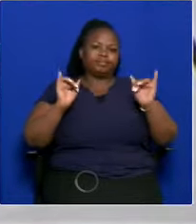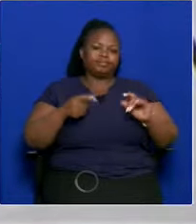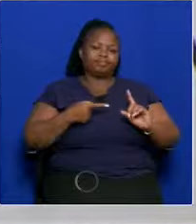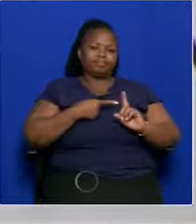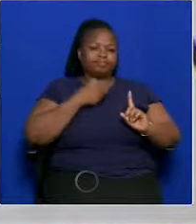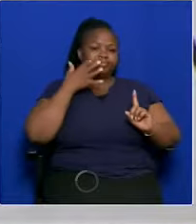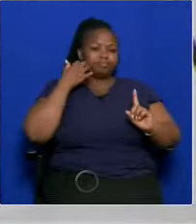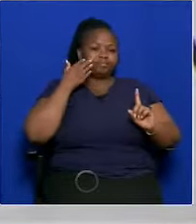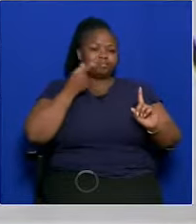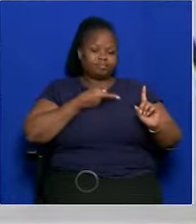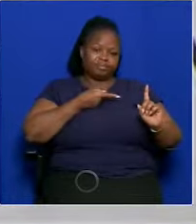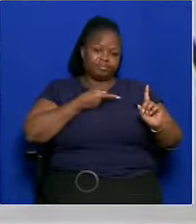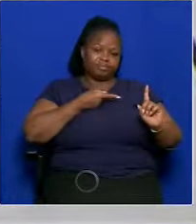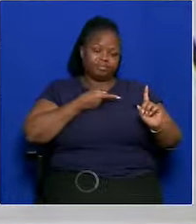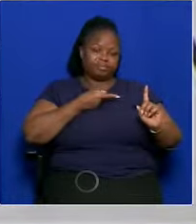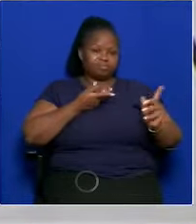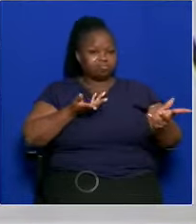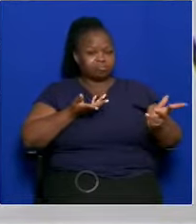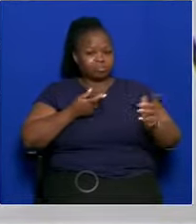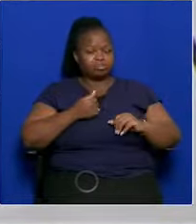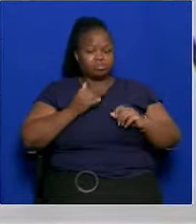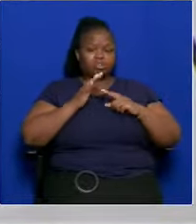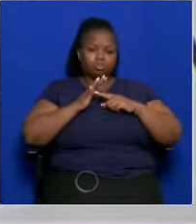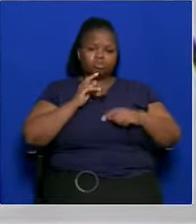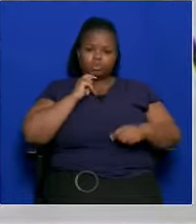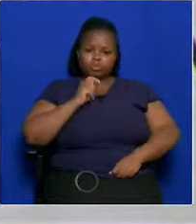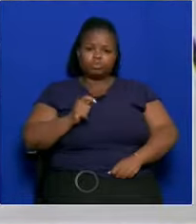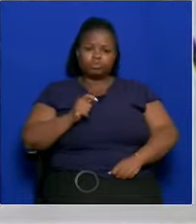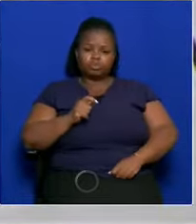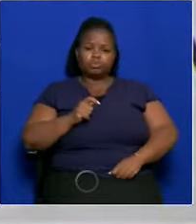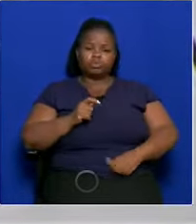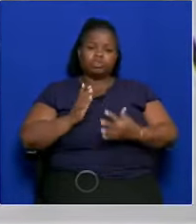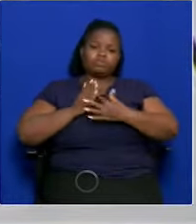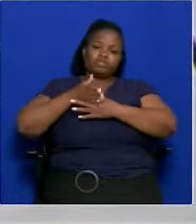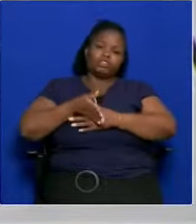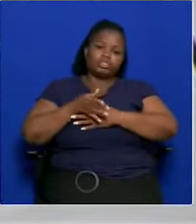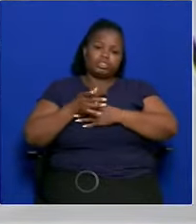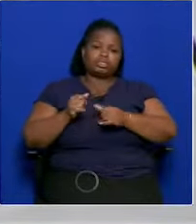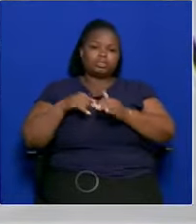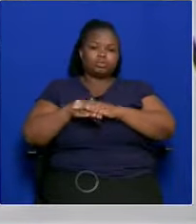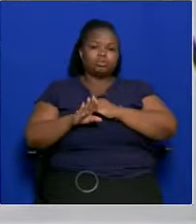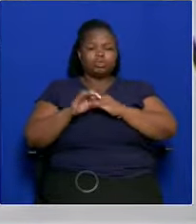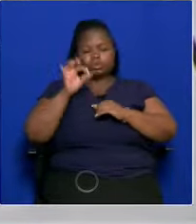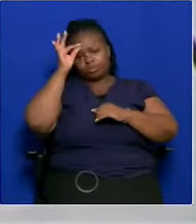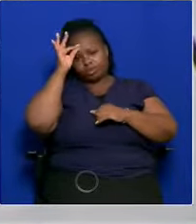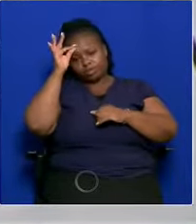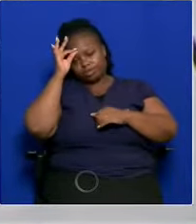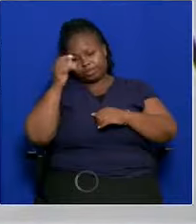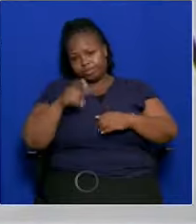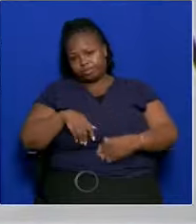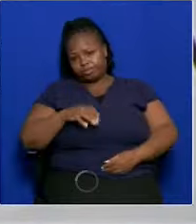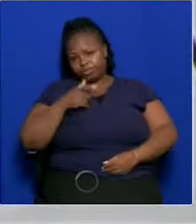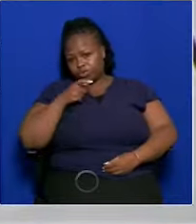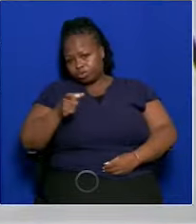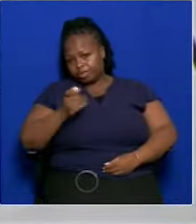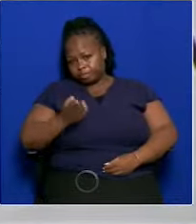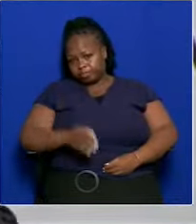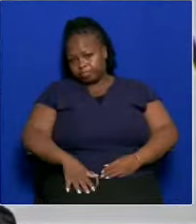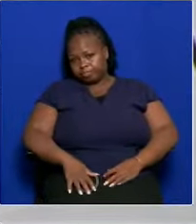these instances, shows that there had been infiltration. You care to comment on that?